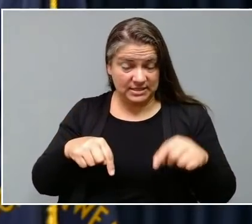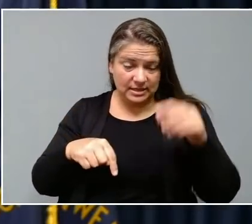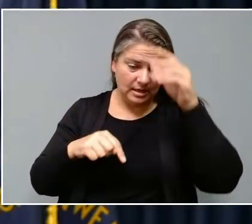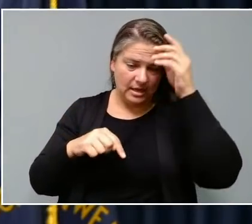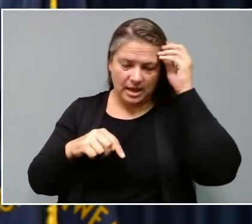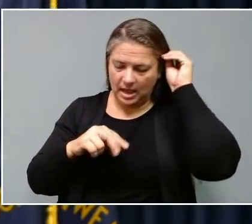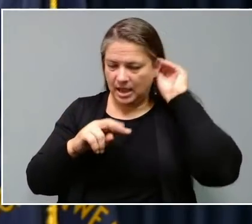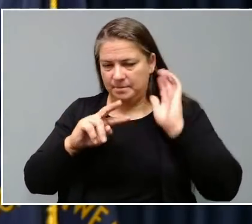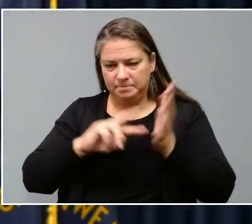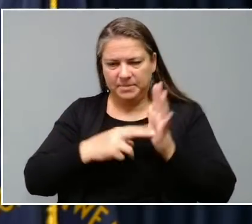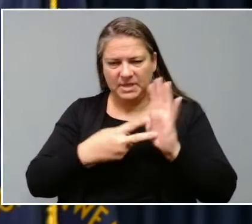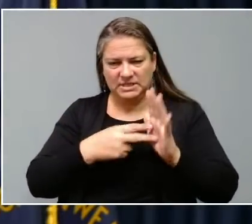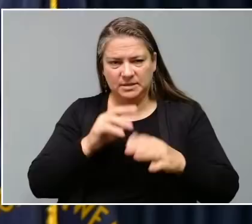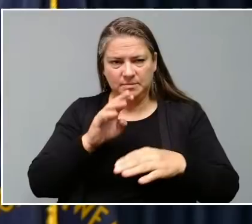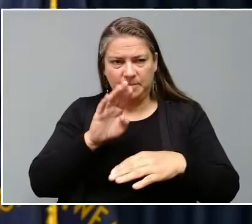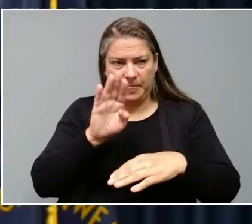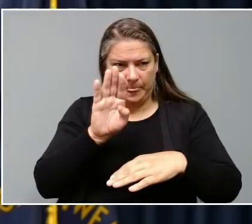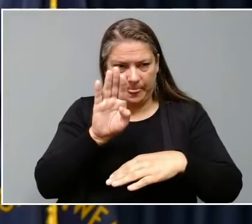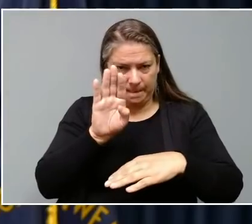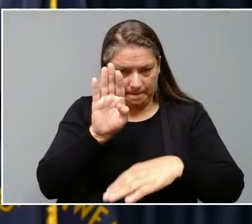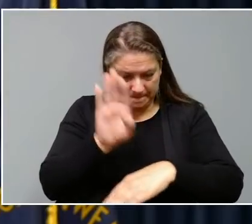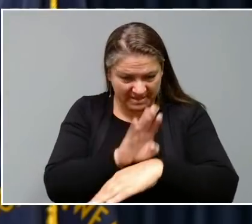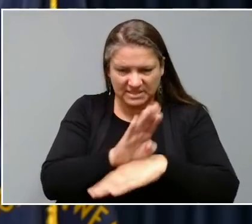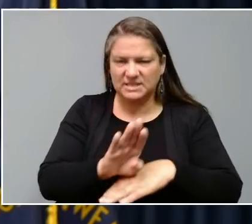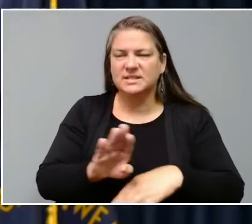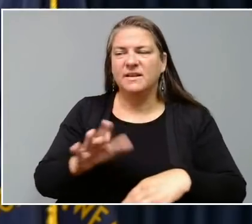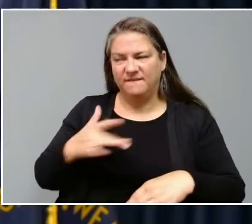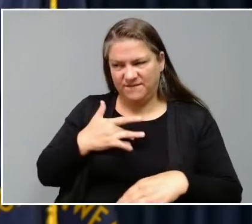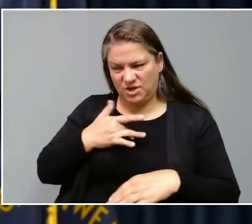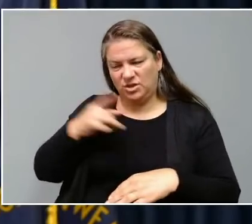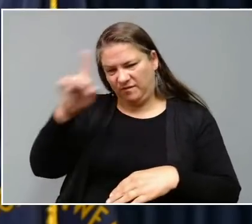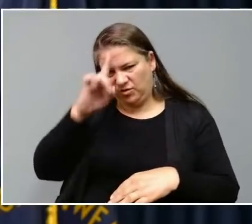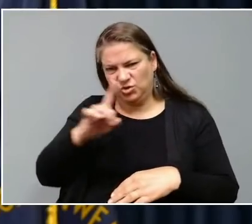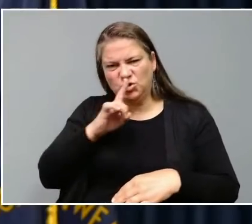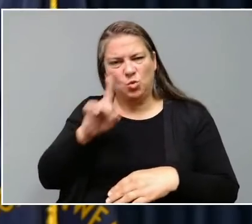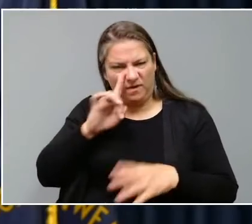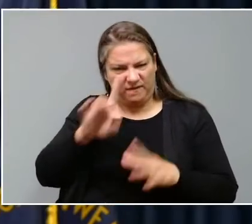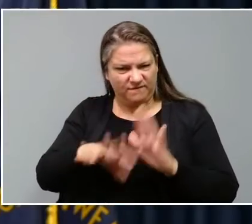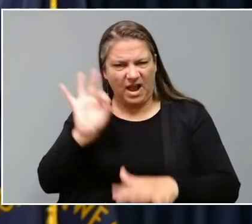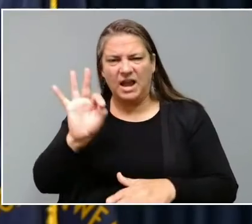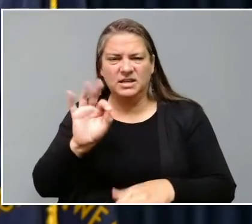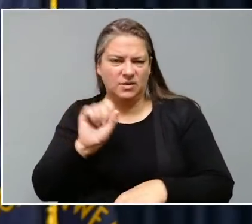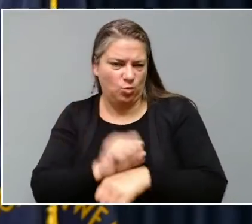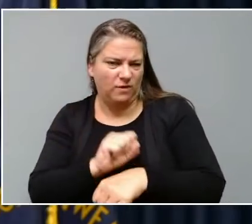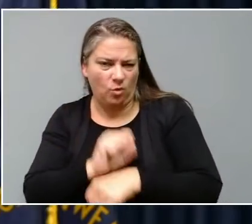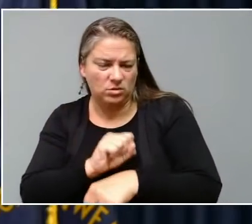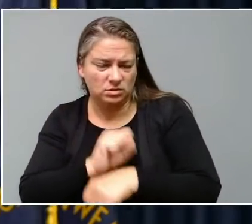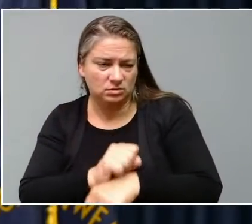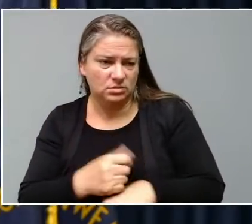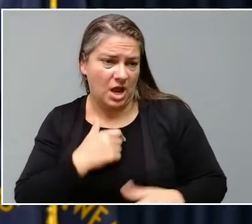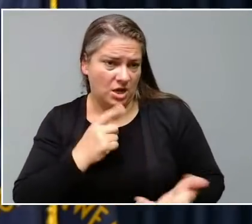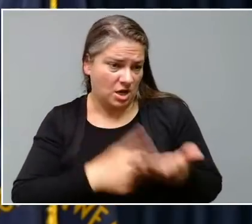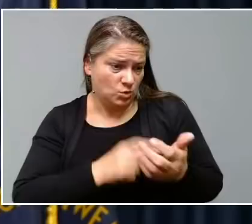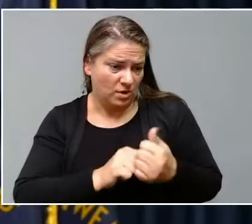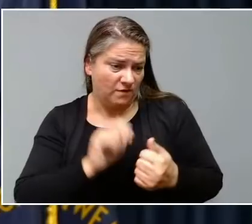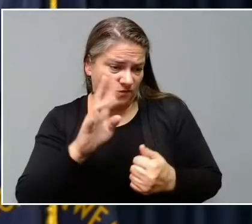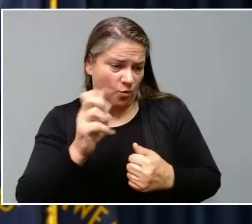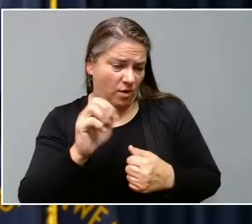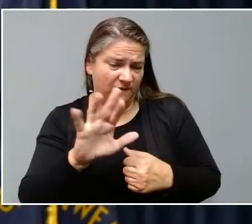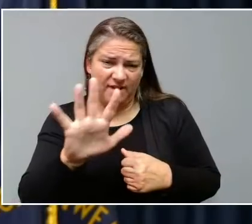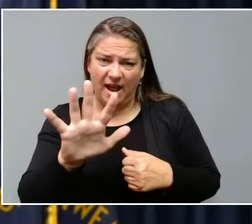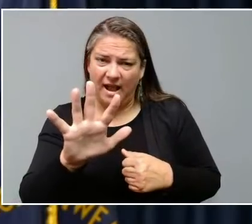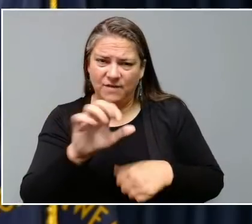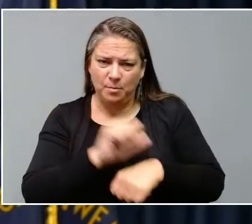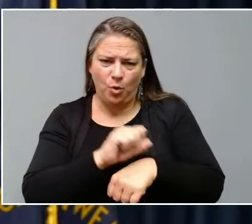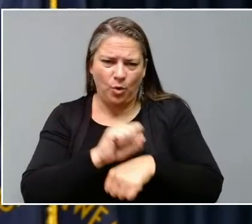businesses believe that they can find the workforce. I talk to 4 or 5 employers every day.